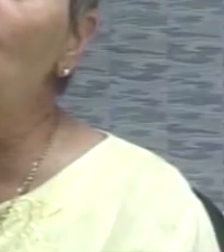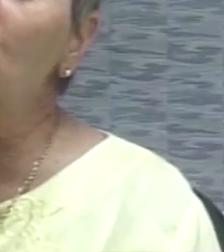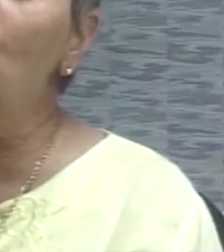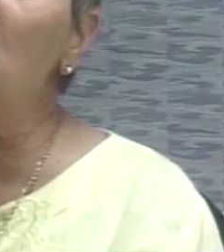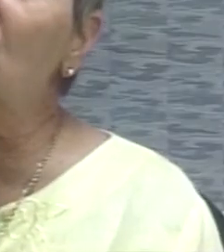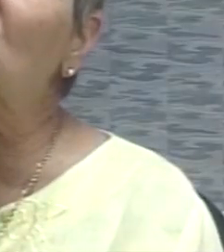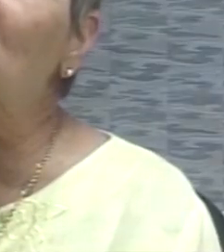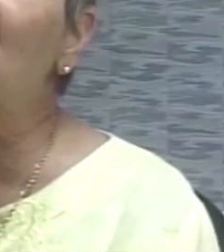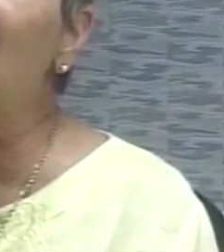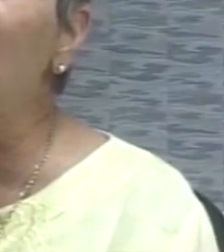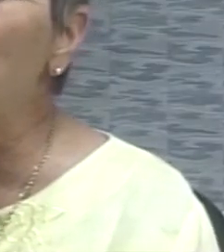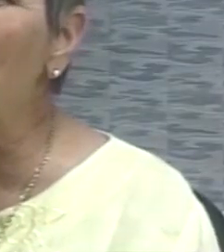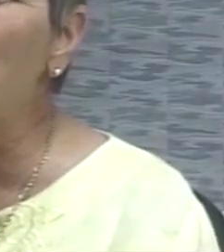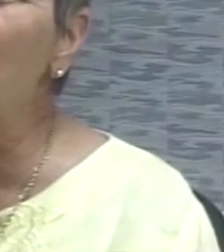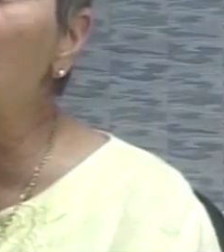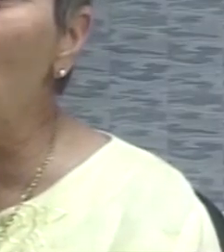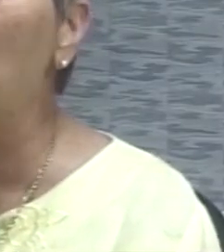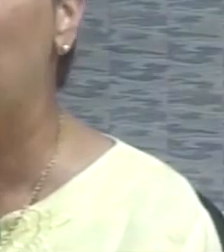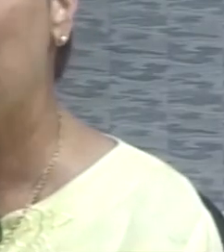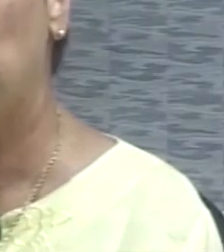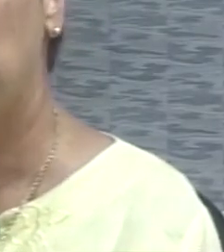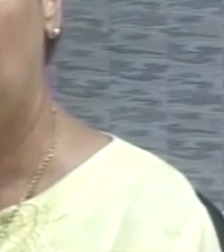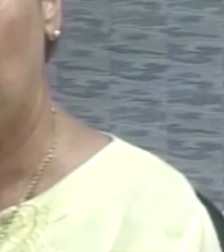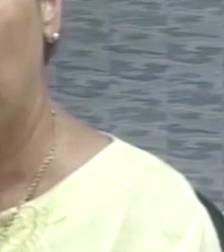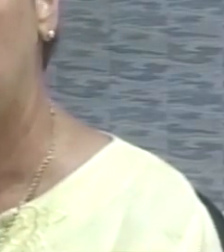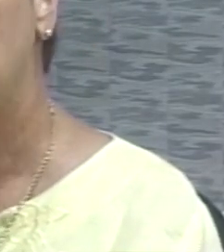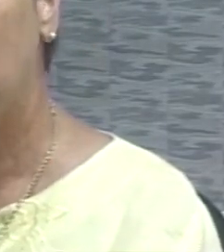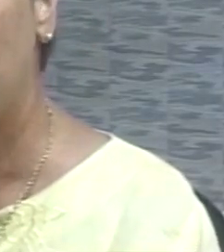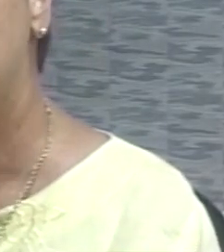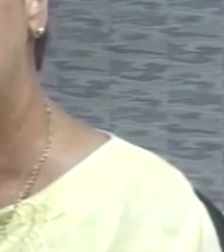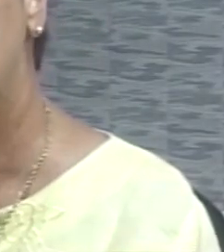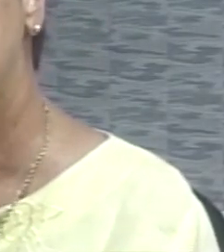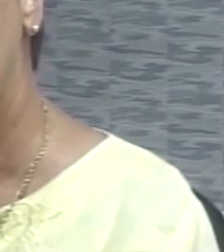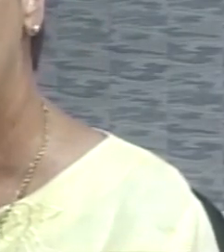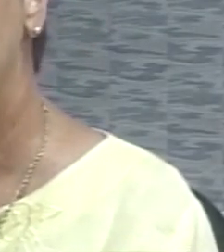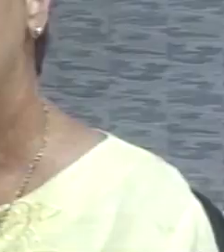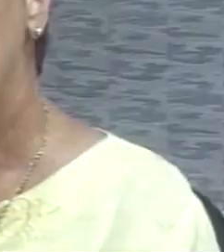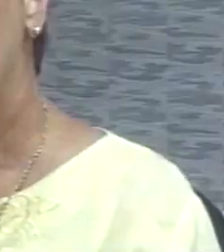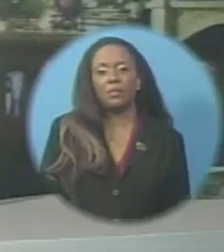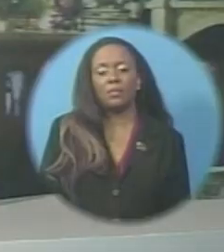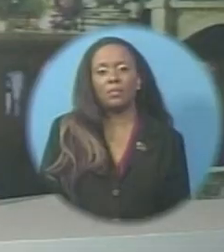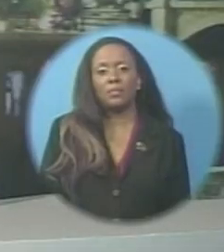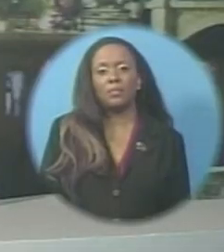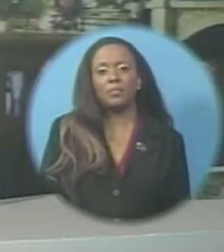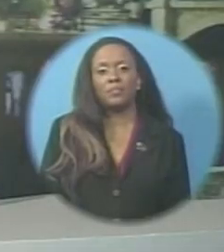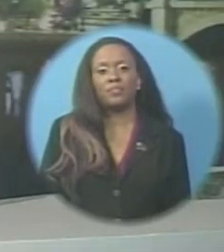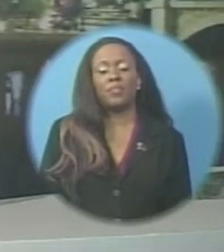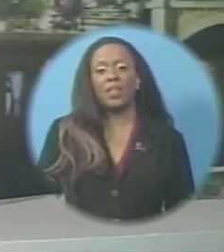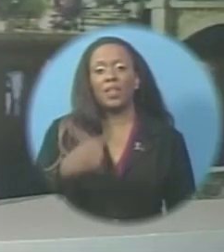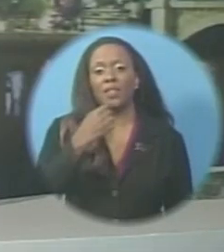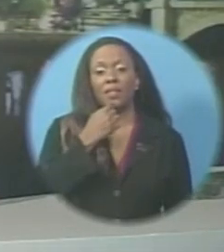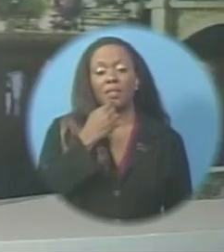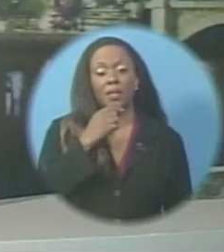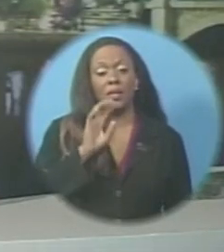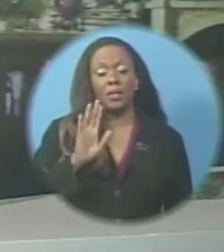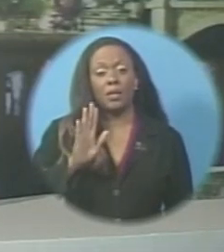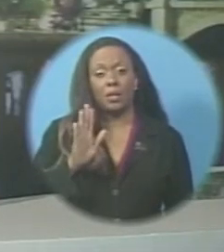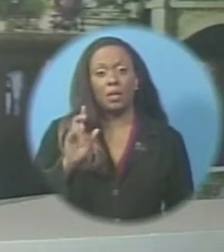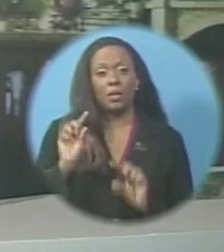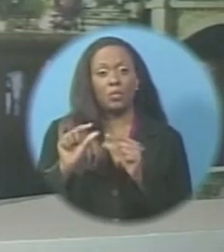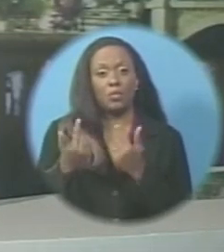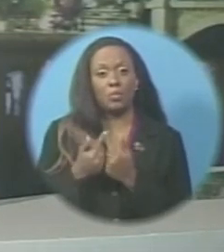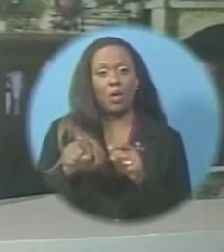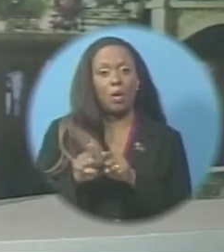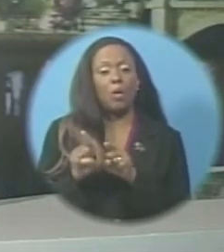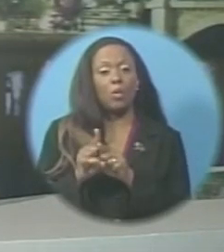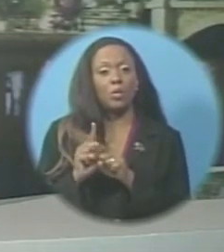although we're doing distributions in Port-au-Prince, a lot of them will even be getting down south. Ms. Trehane says the Trust is also making